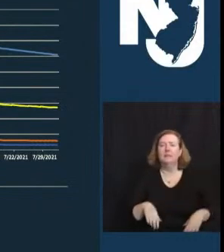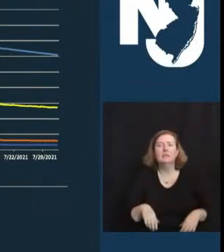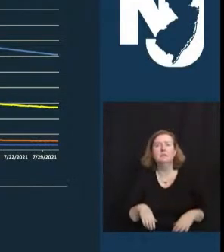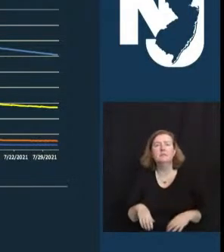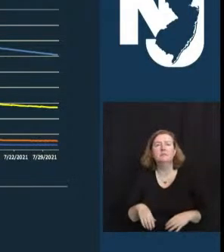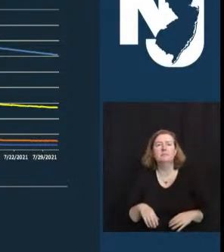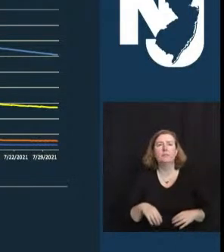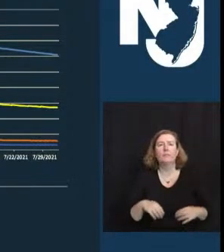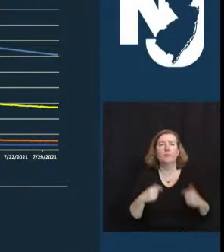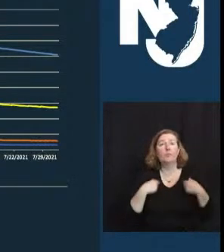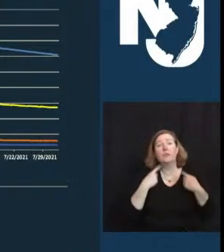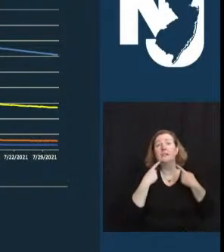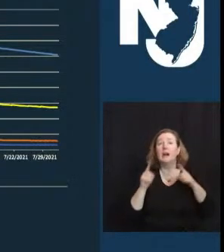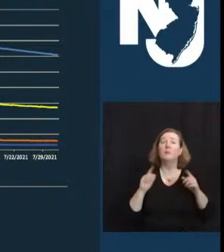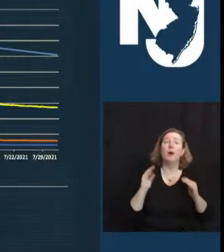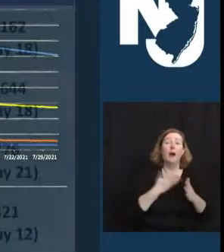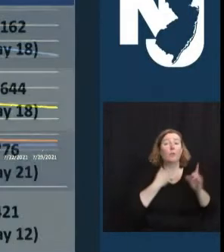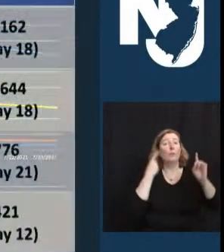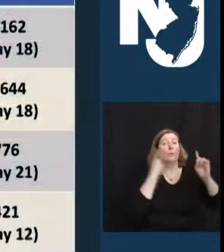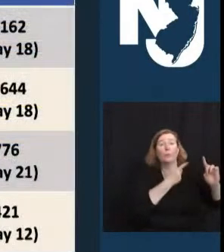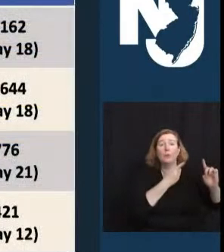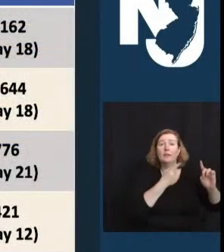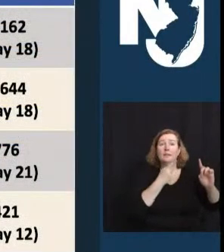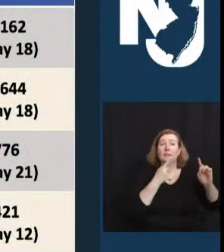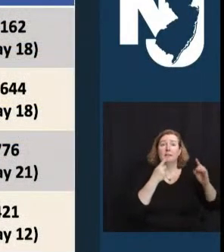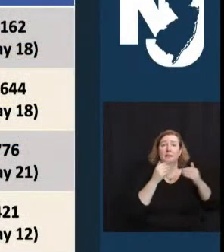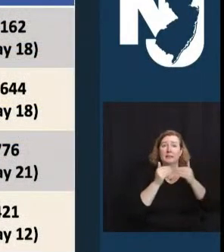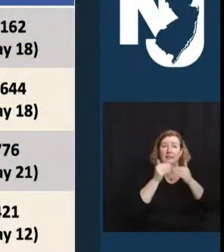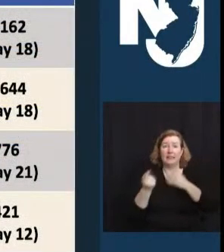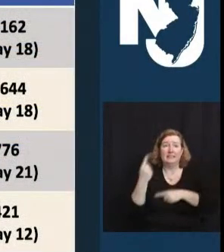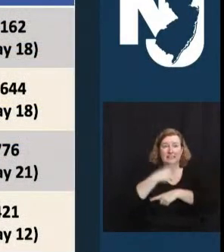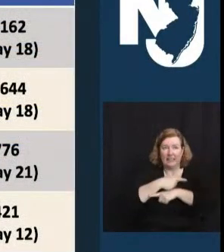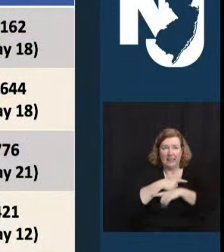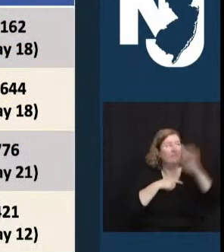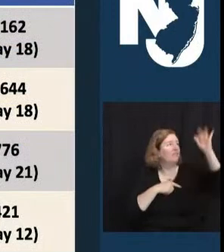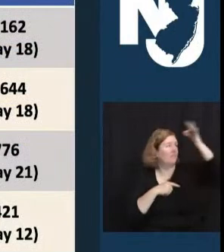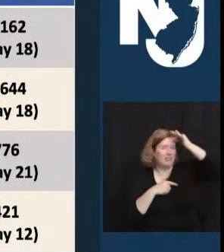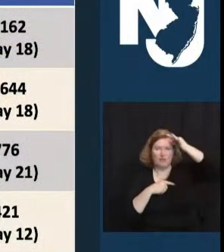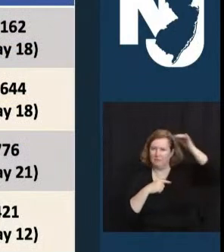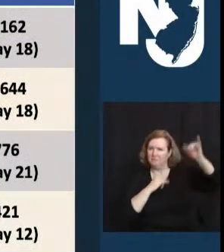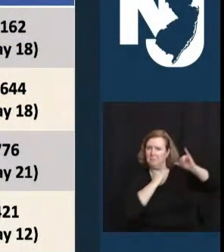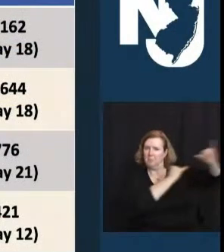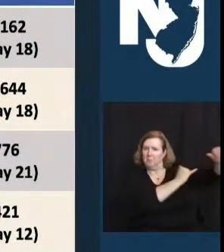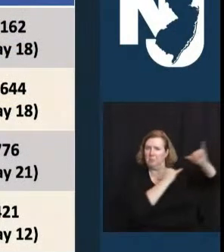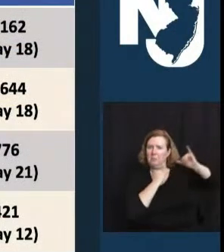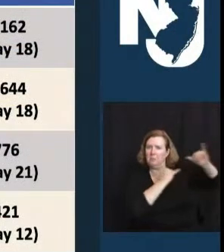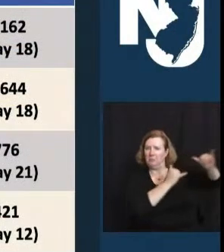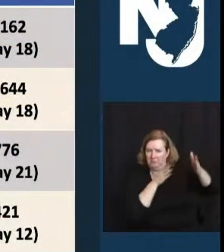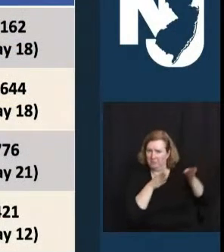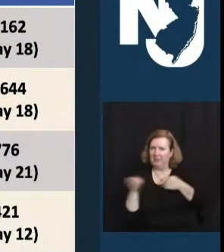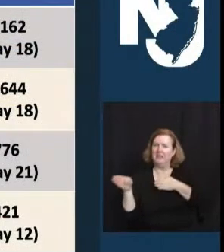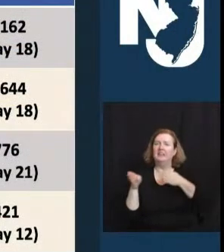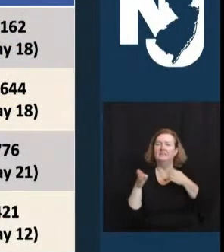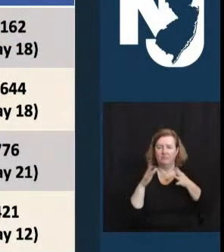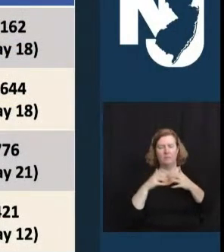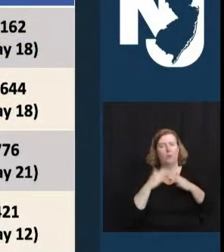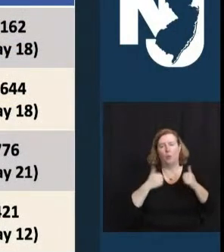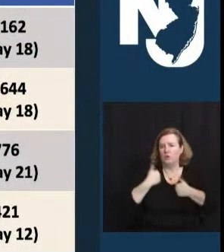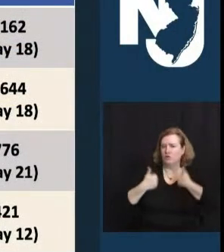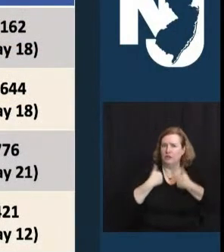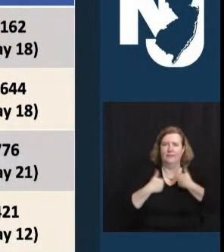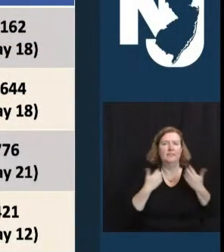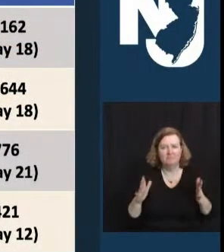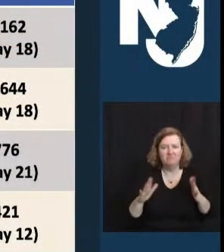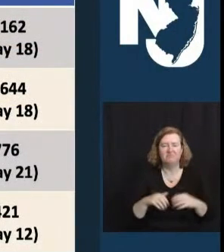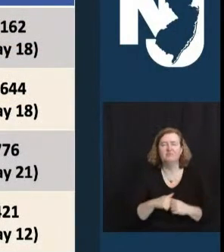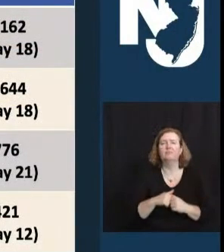government has done it. Now again, the models change daily based on the latest data. This is now showing you the first slide again. But